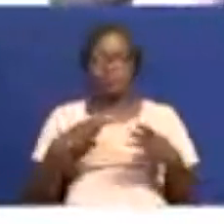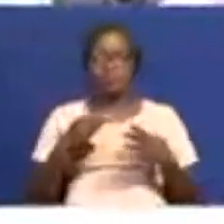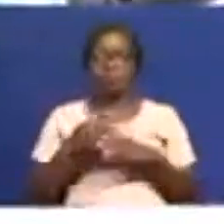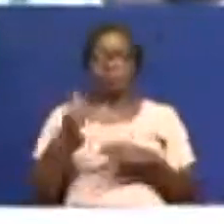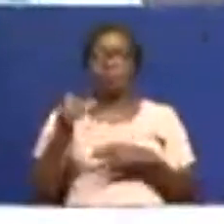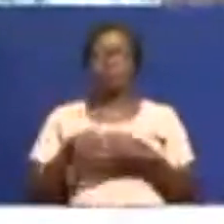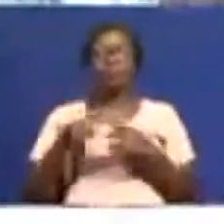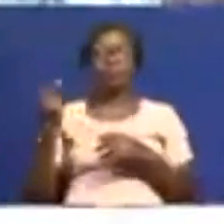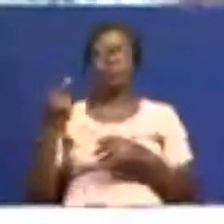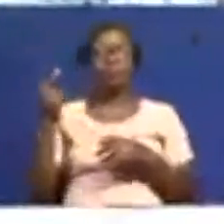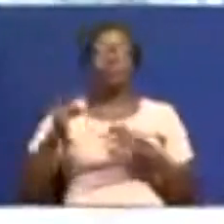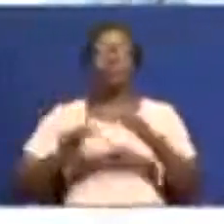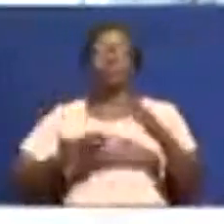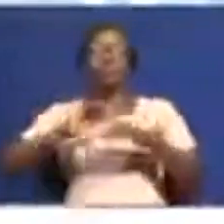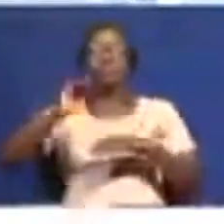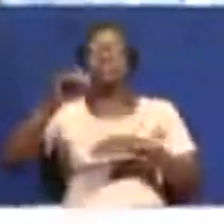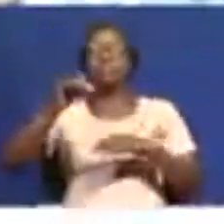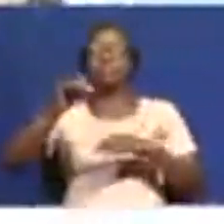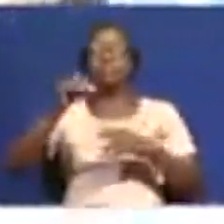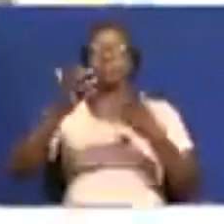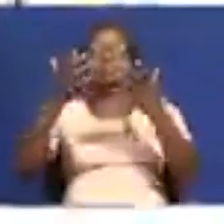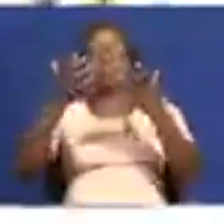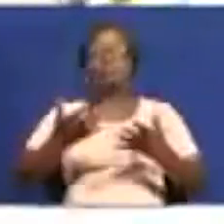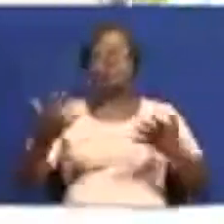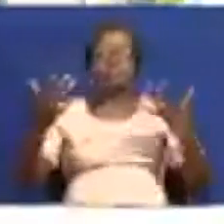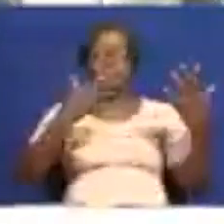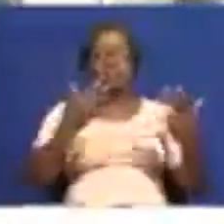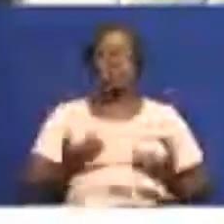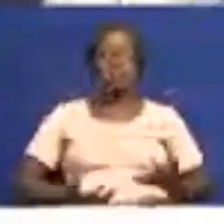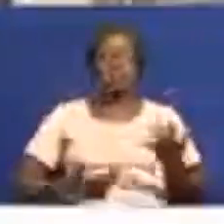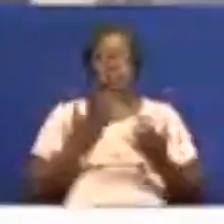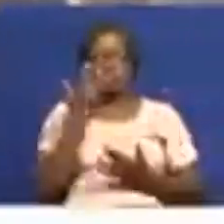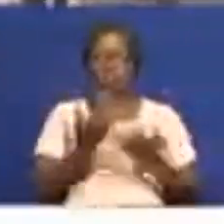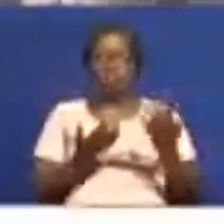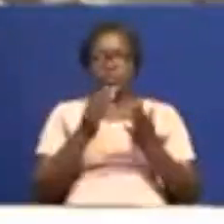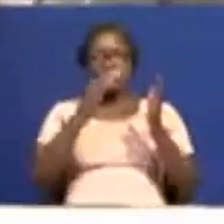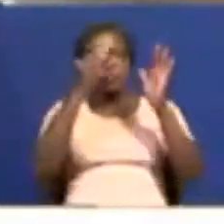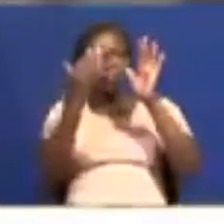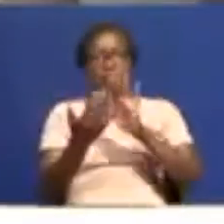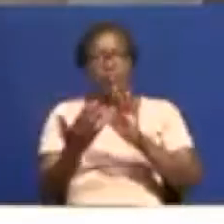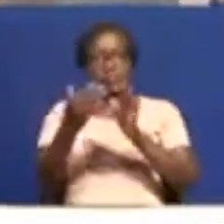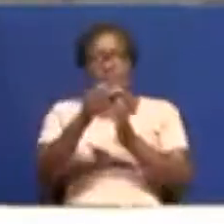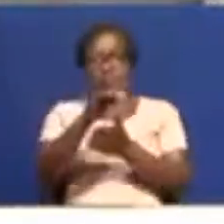a hill owing to heavy fog and burst into flames as it was approaching the airstrip.